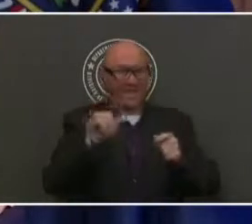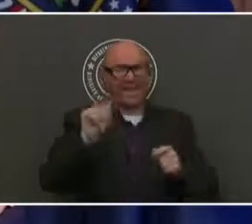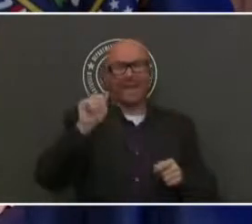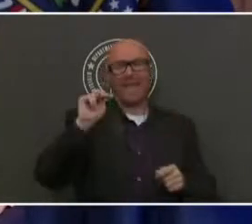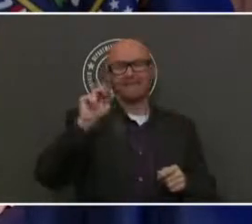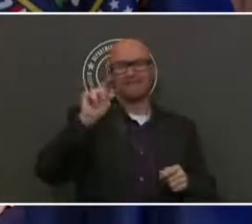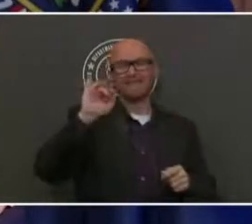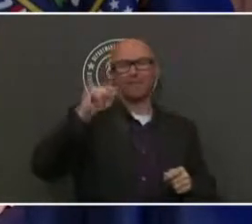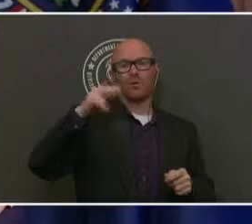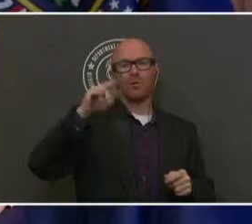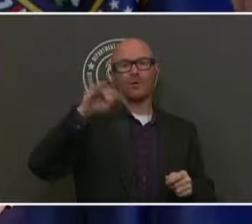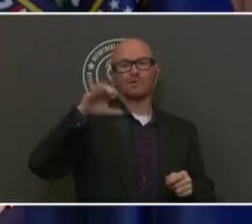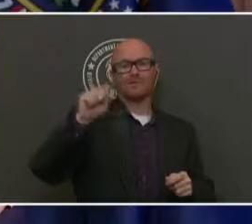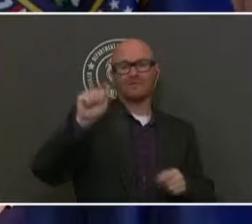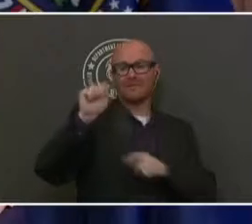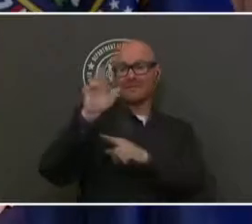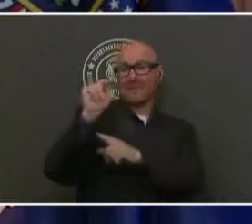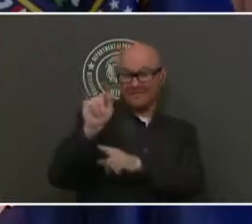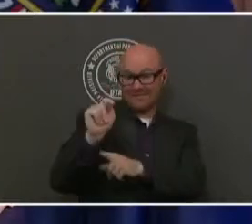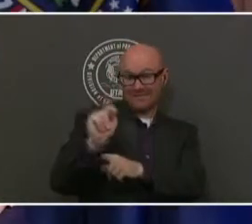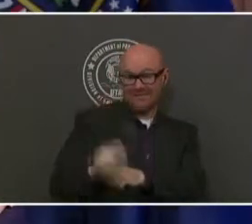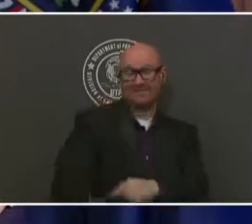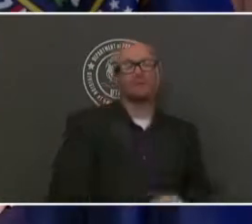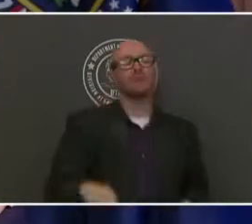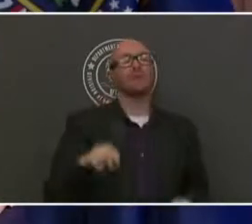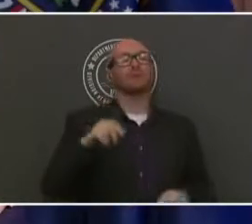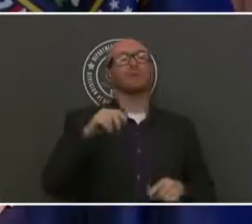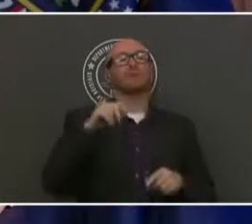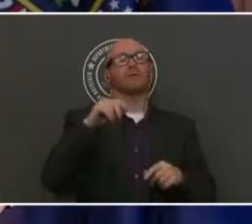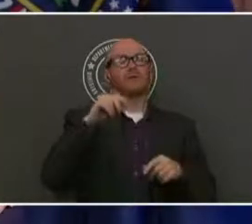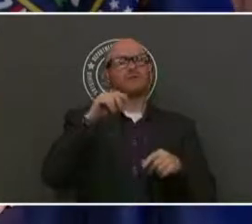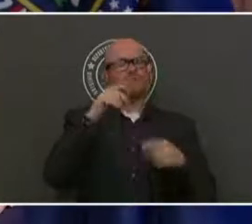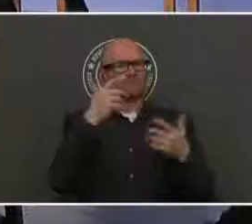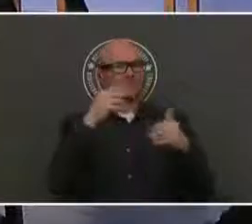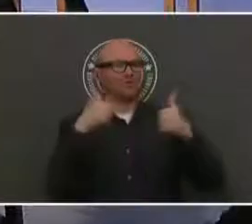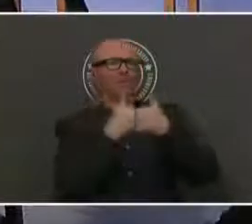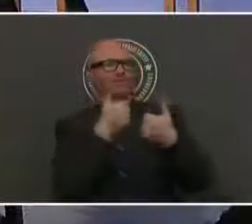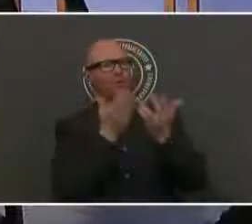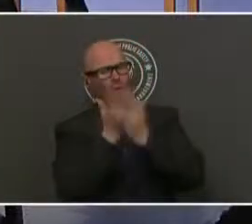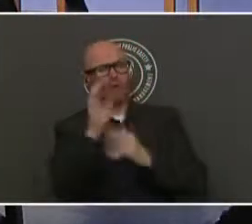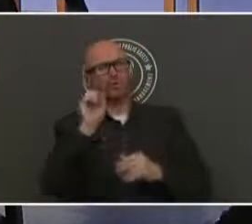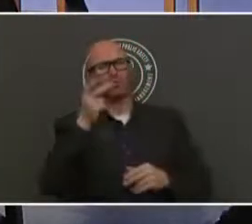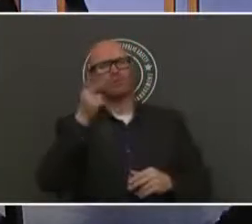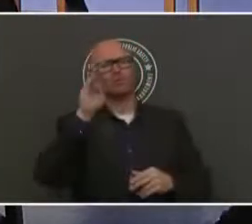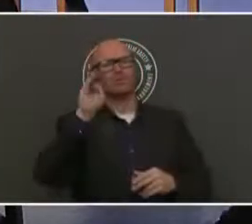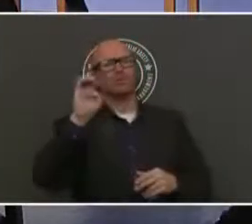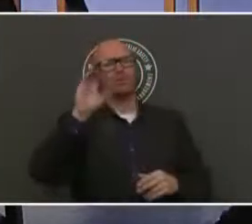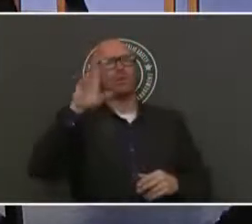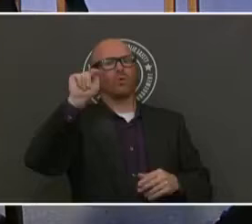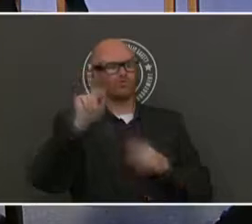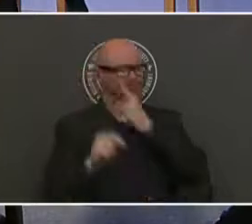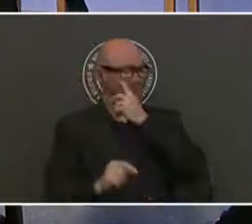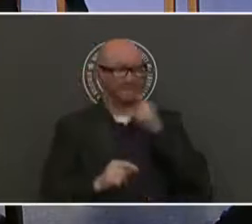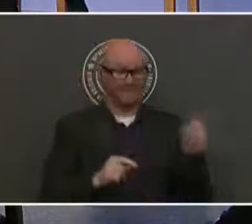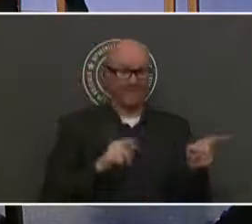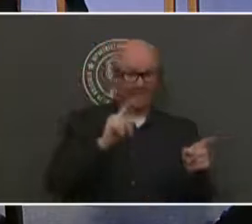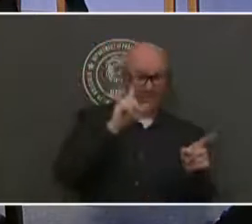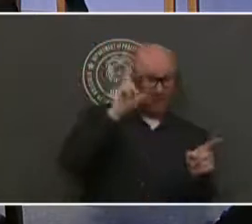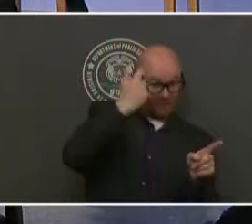those areas as small as possible to protect the actual antiquities? So are you saying that you would sue?